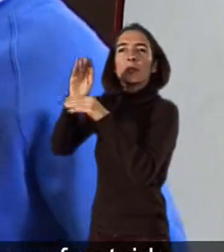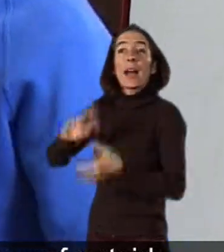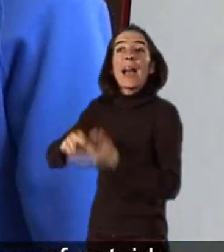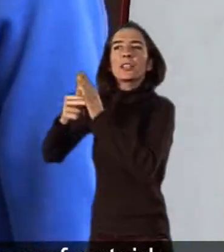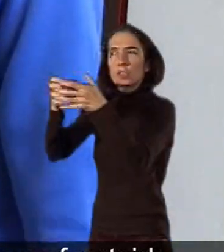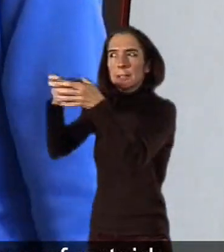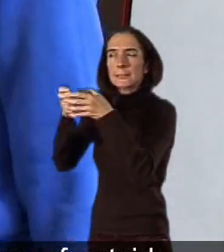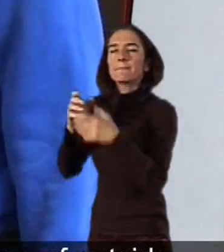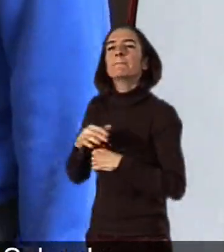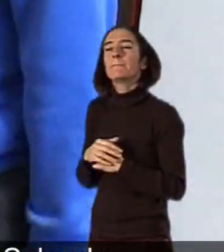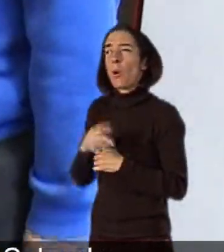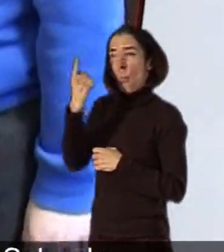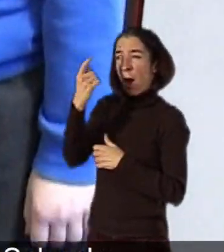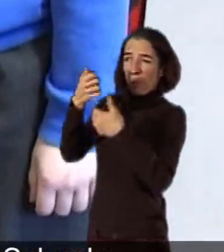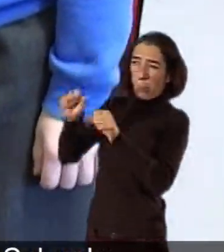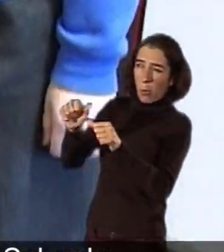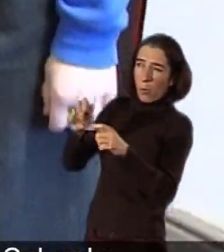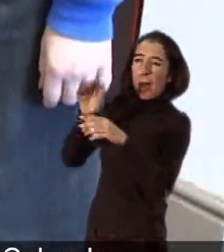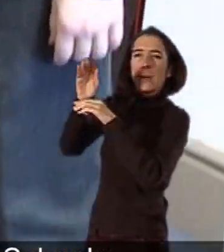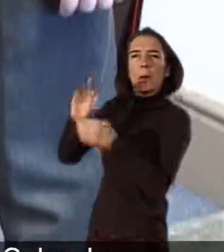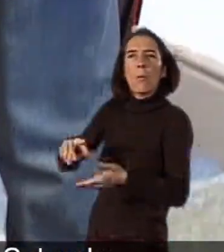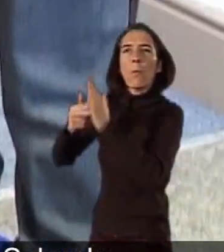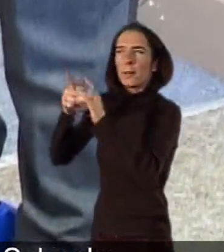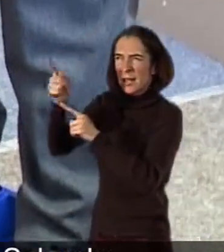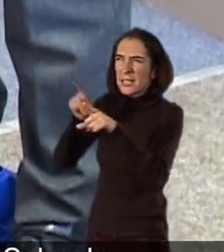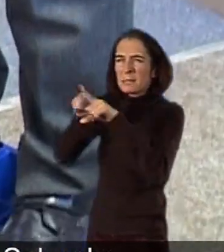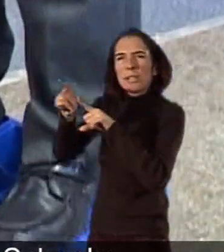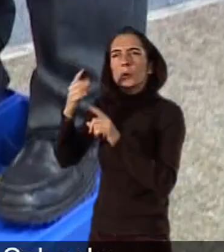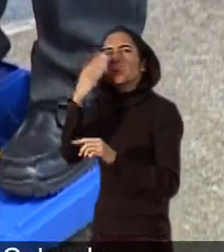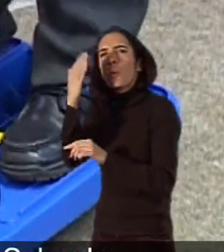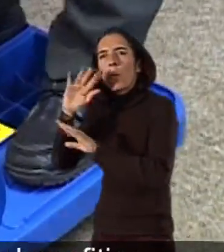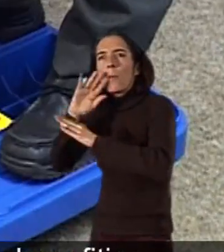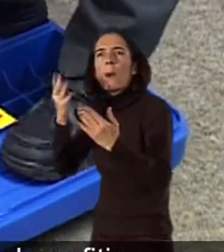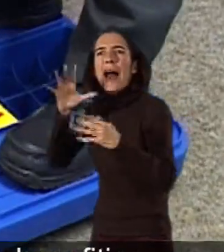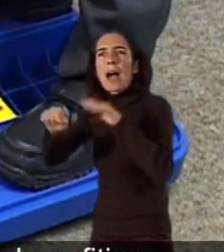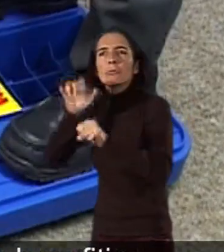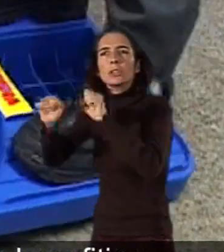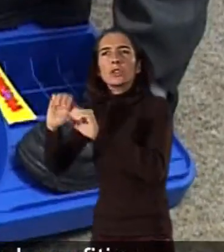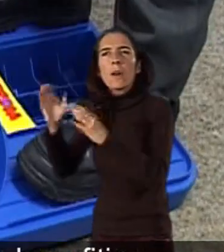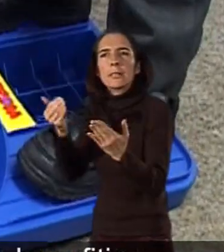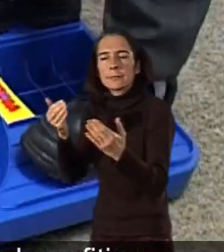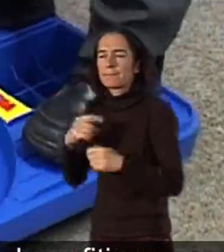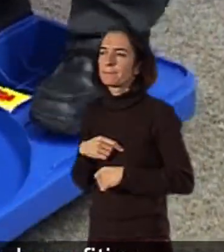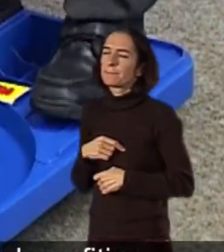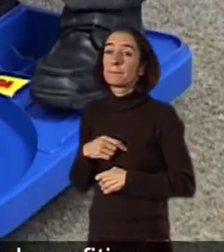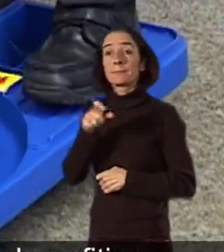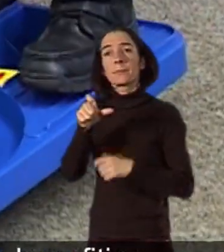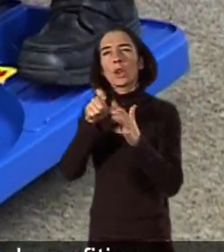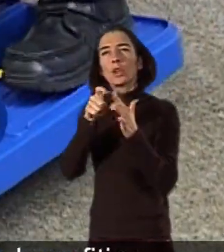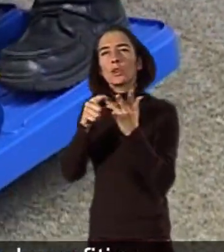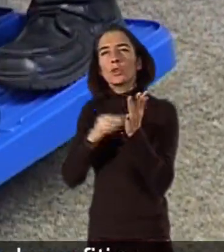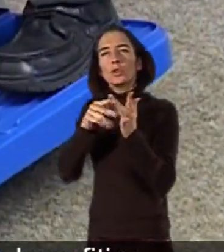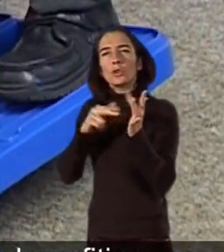One of the outside agencies that Billesley works with is the Special Schools Outreach Service. Dominic has cerebral palsy and is benefiting from